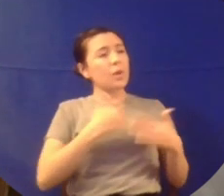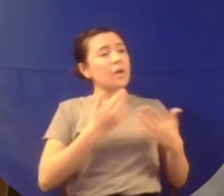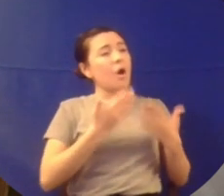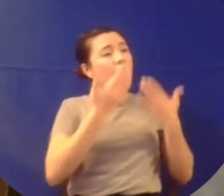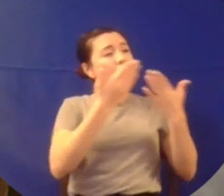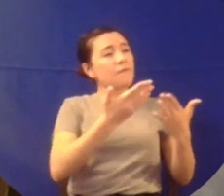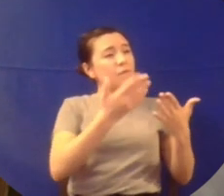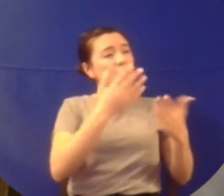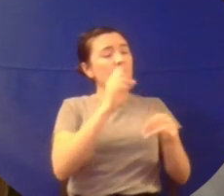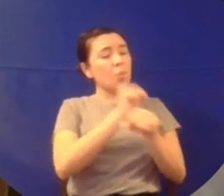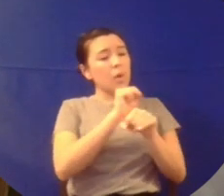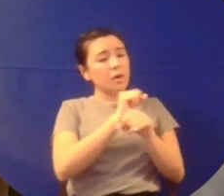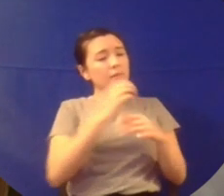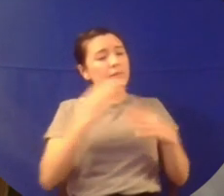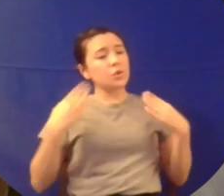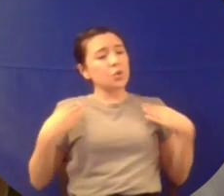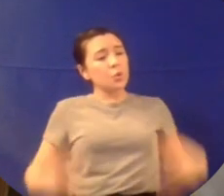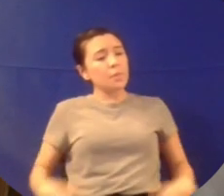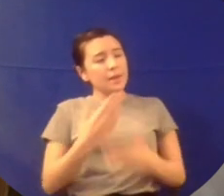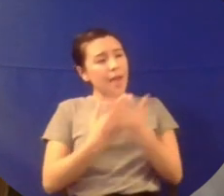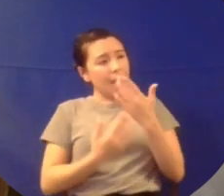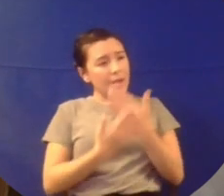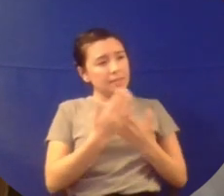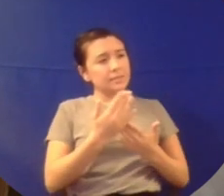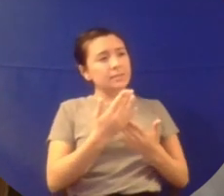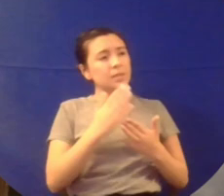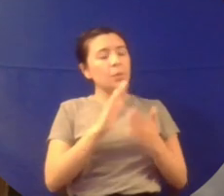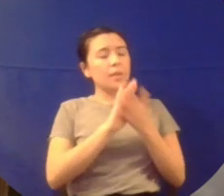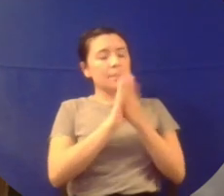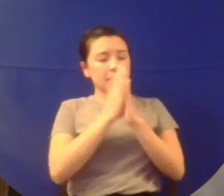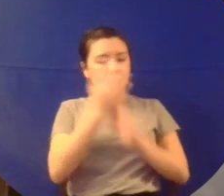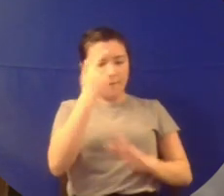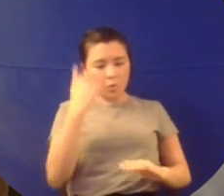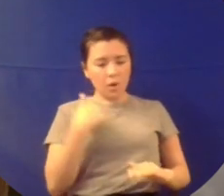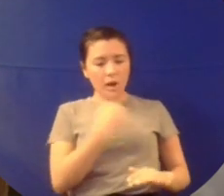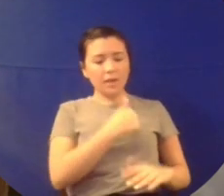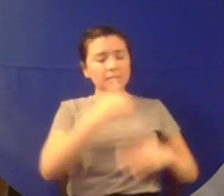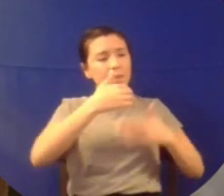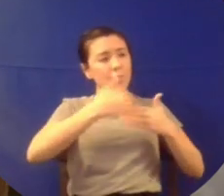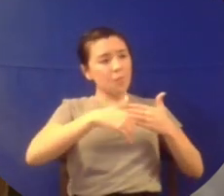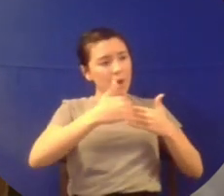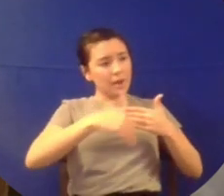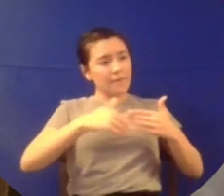of human hands. It will become for us the bread of life.